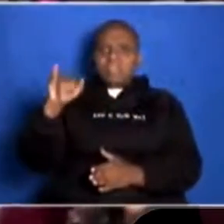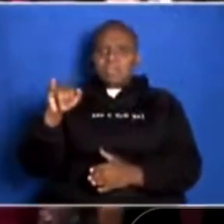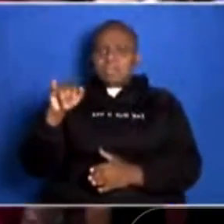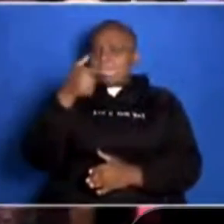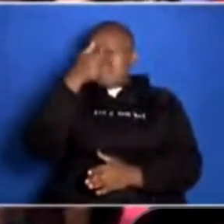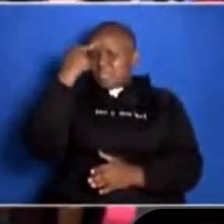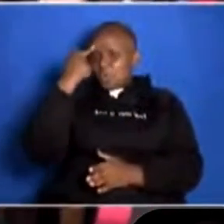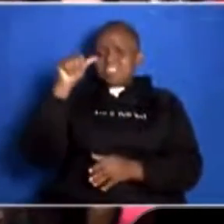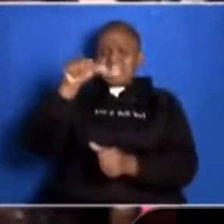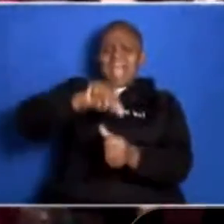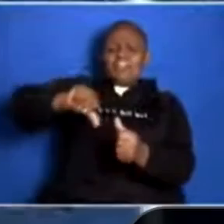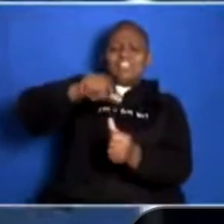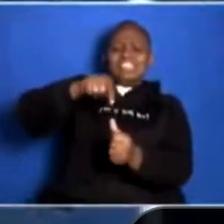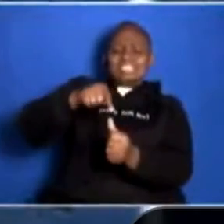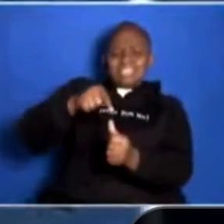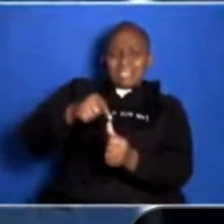that breaks and destroys